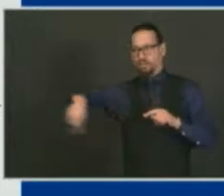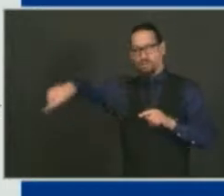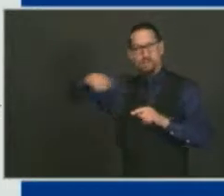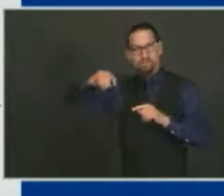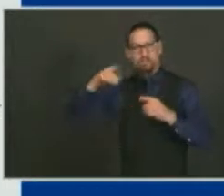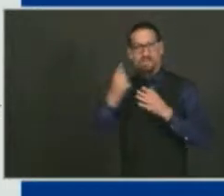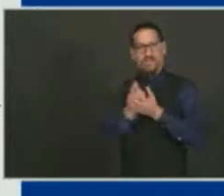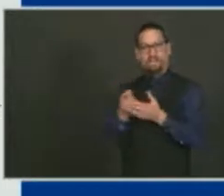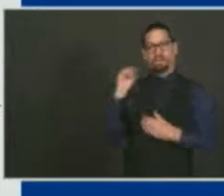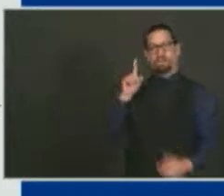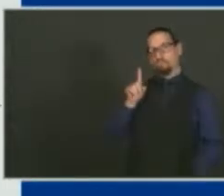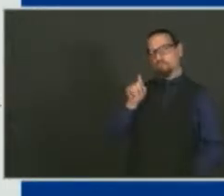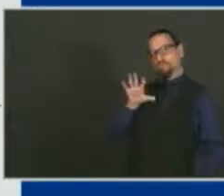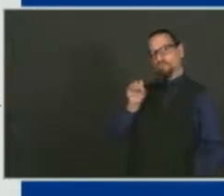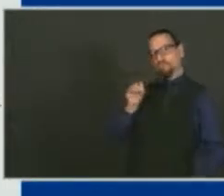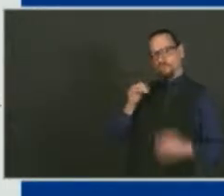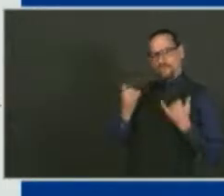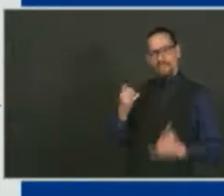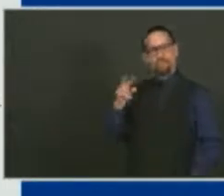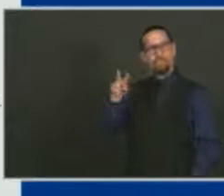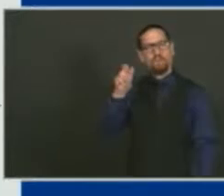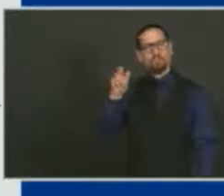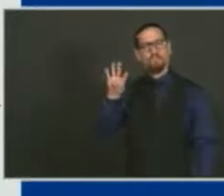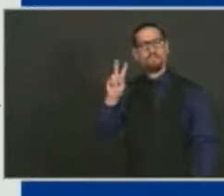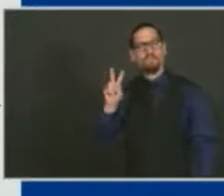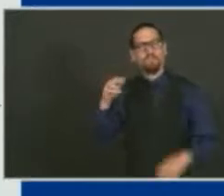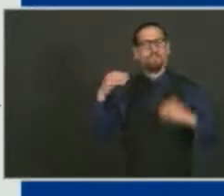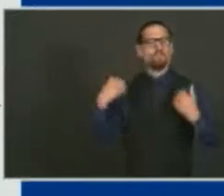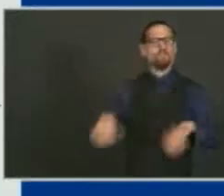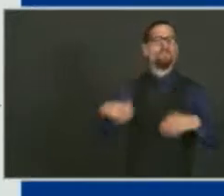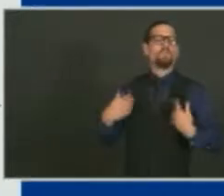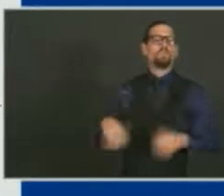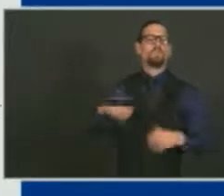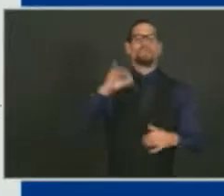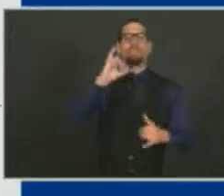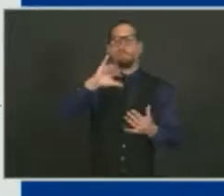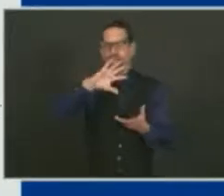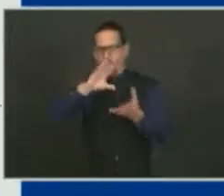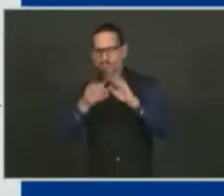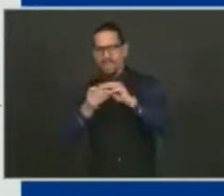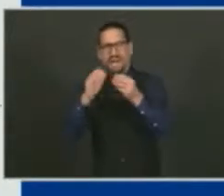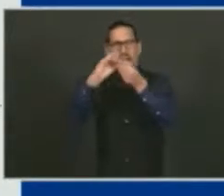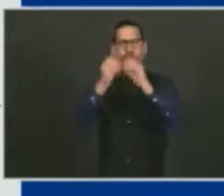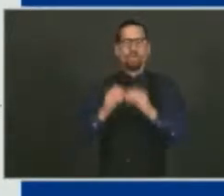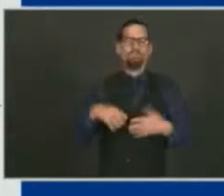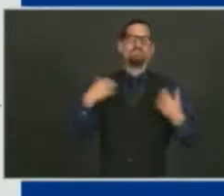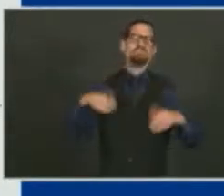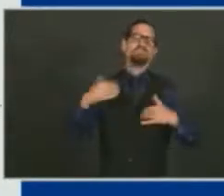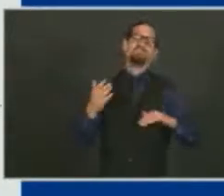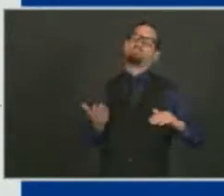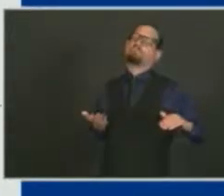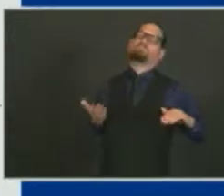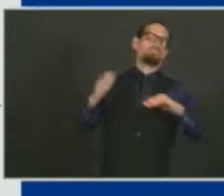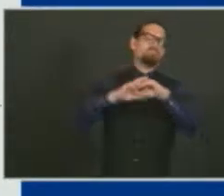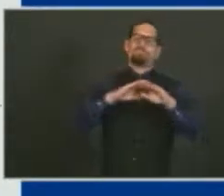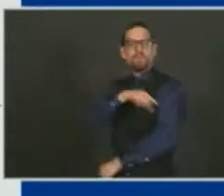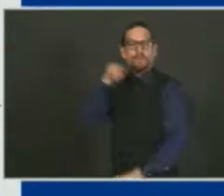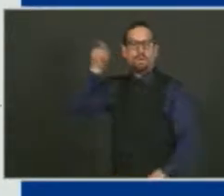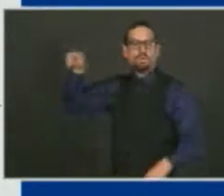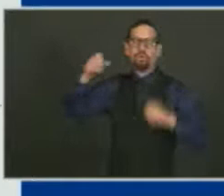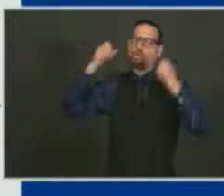are testing in record high numbers. It's too high, too many cases, too many